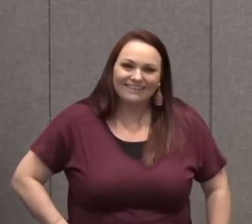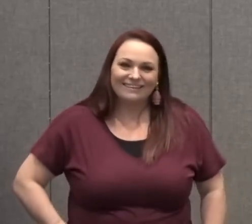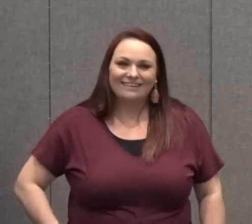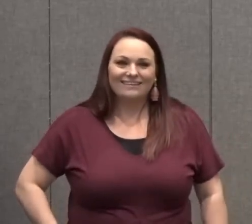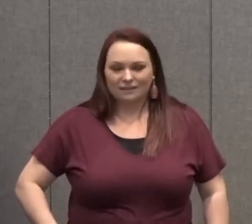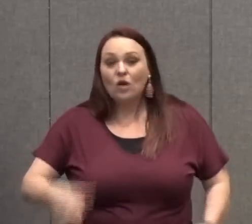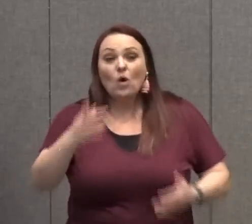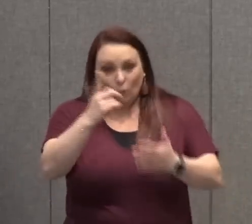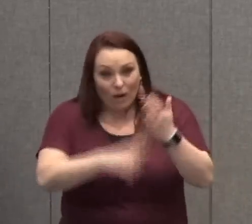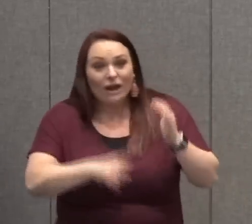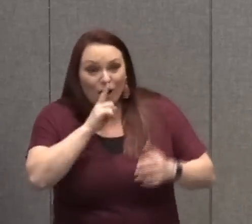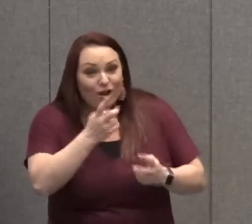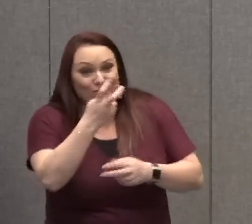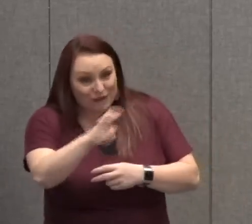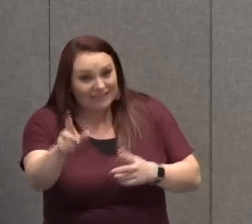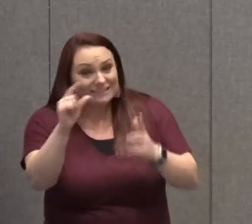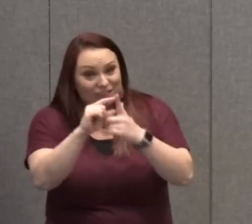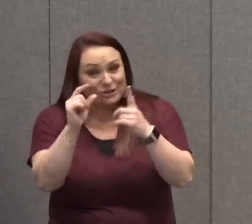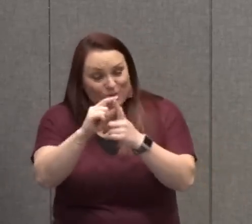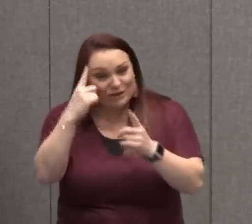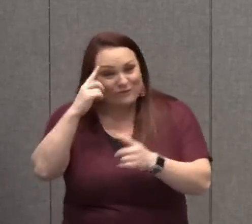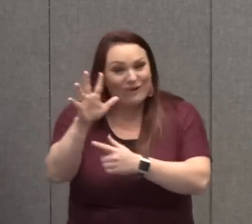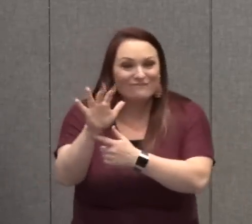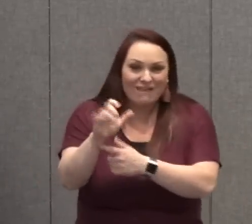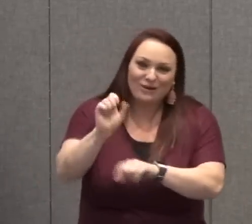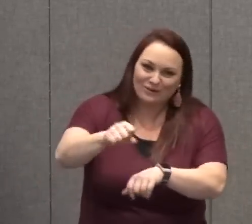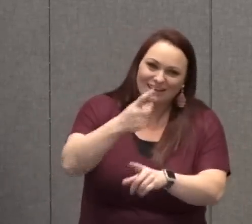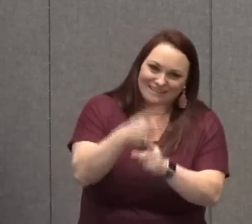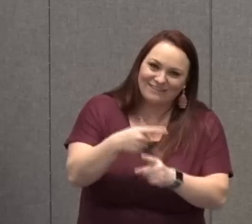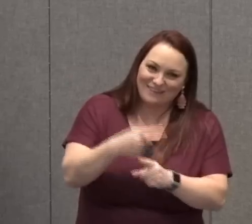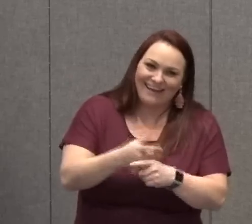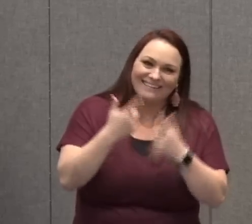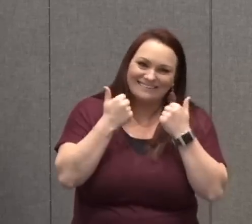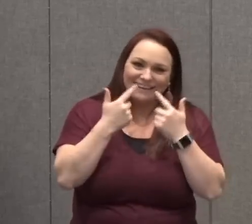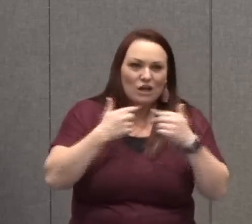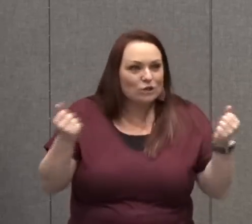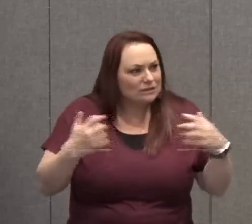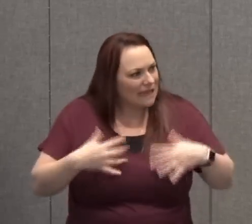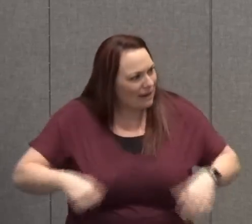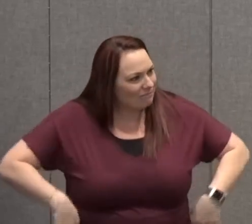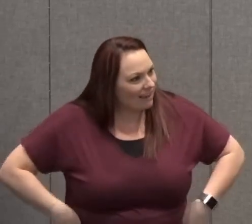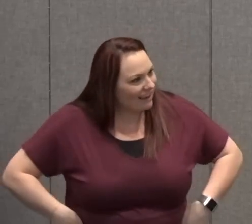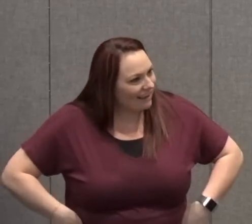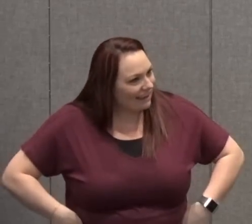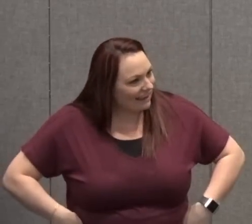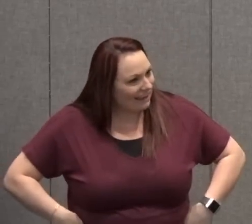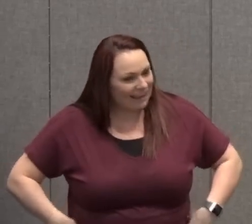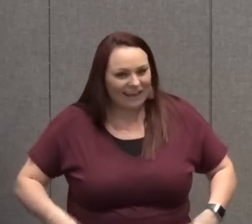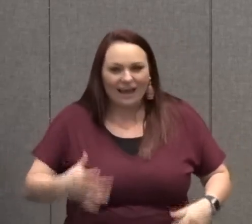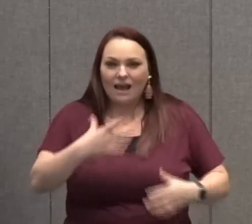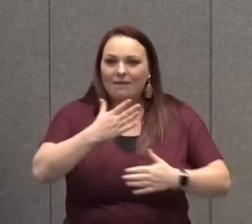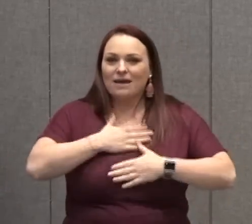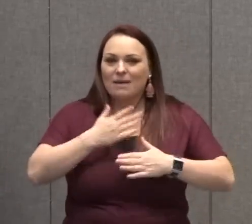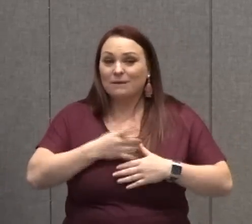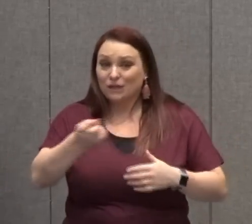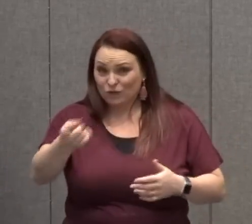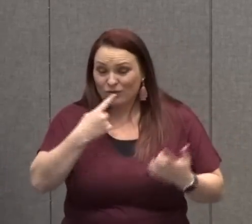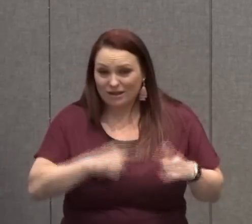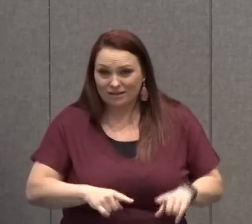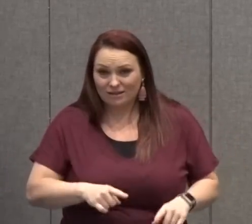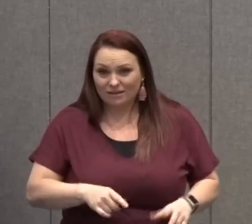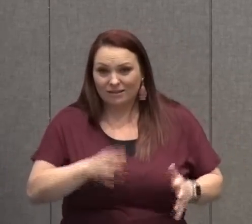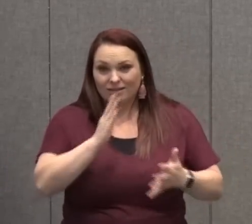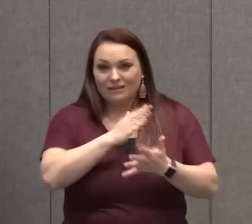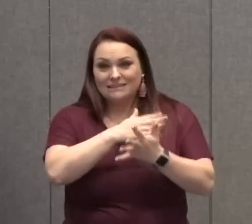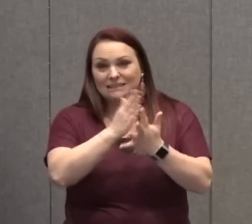what are transition words for 500 indeed thank you thank you had me scared I'm glad you answered because I was gonna say like a